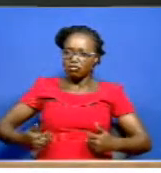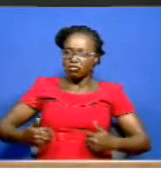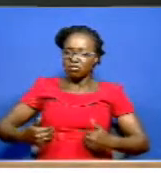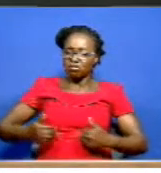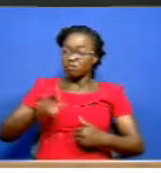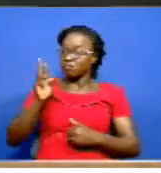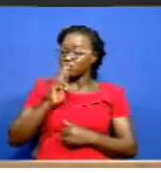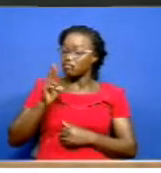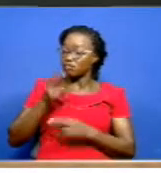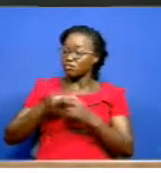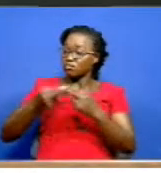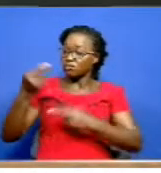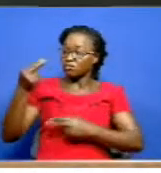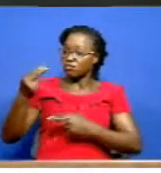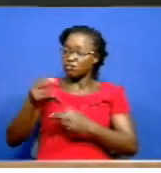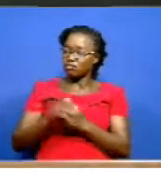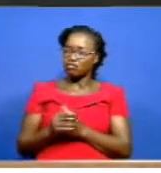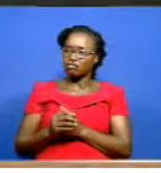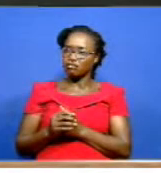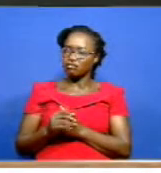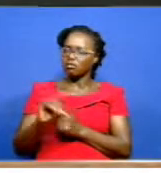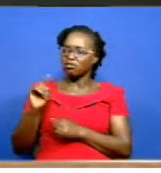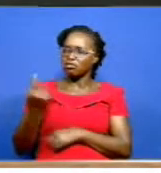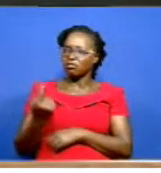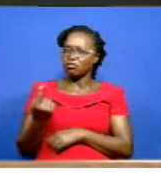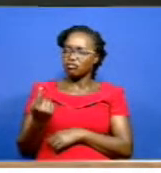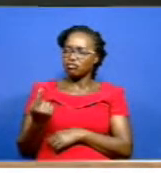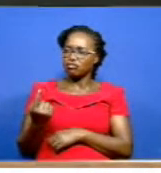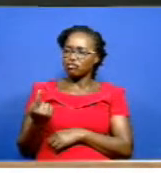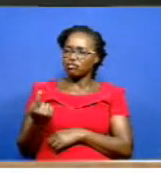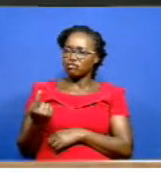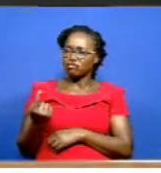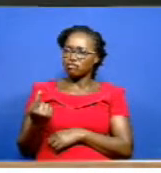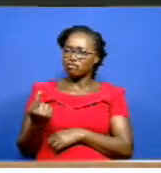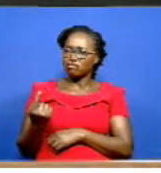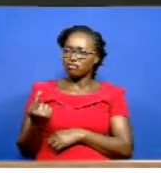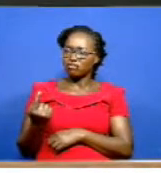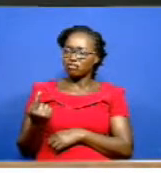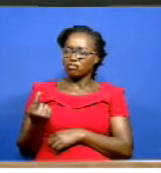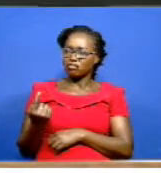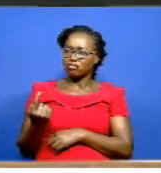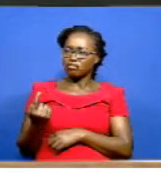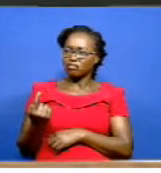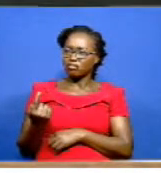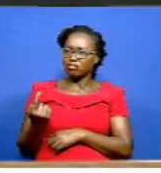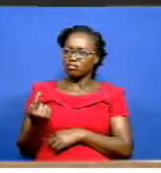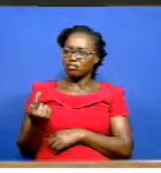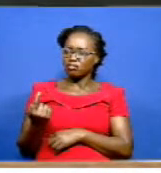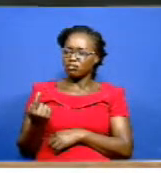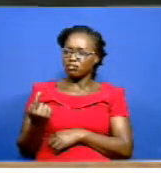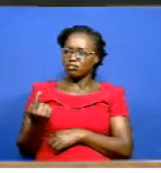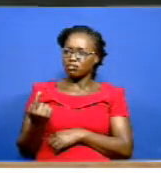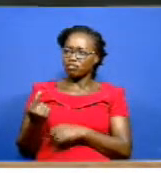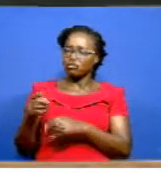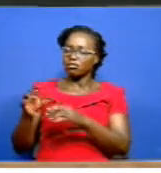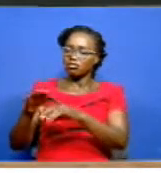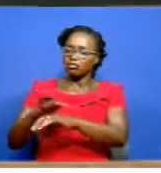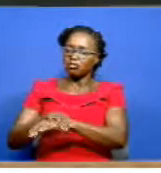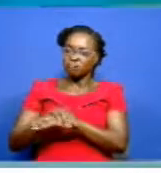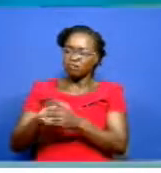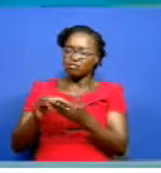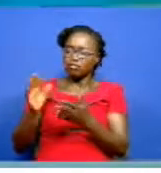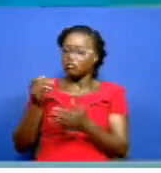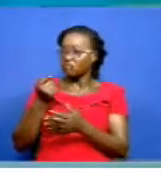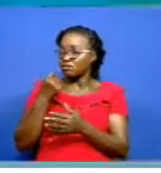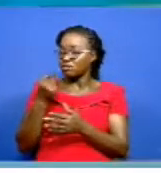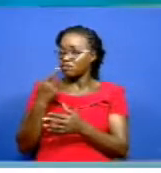risk. So once we have, of course, that's just a plan of action, but once we get more doses